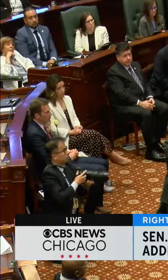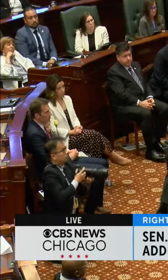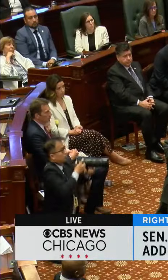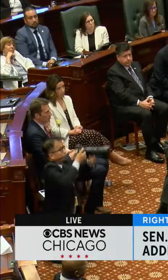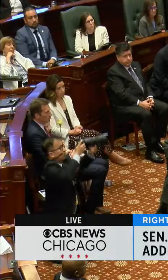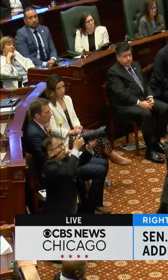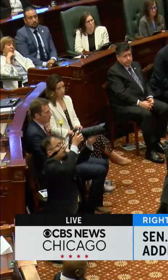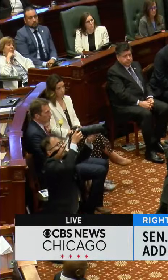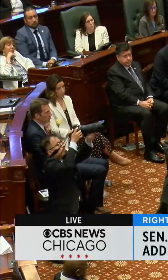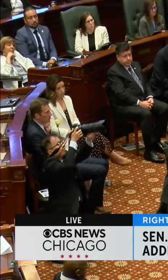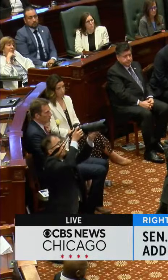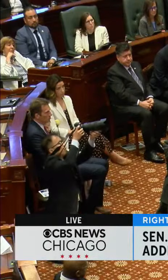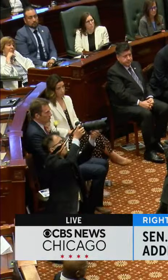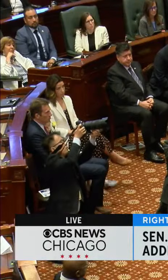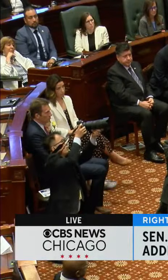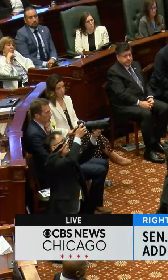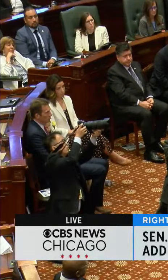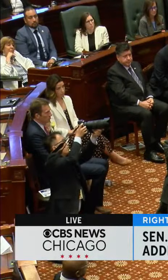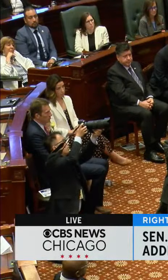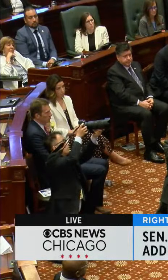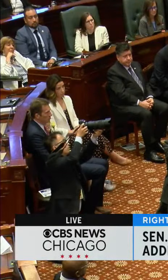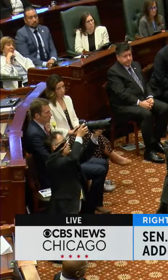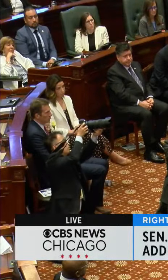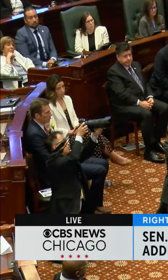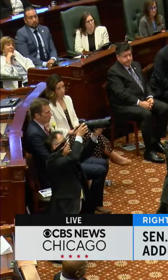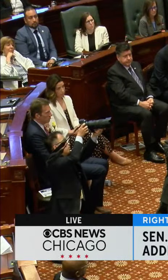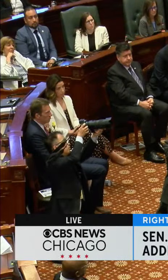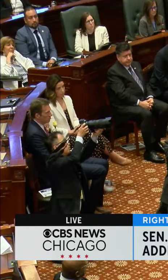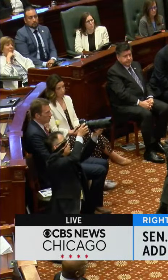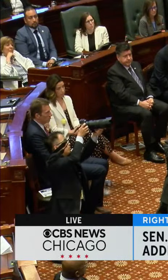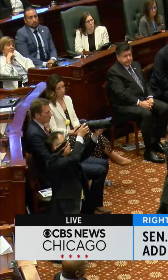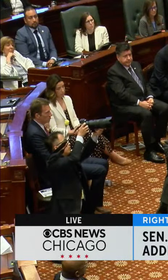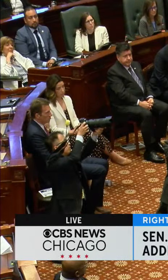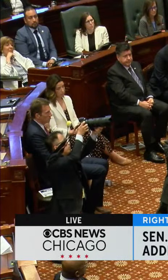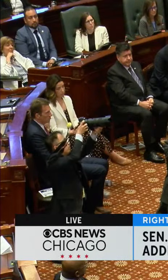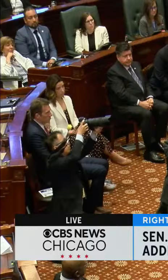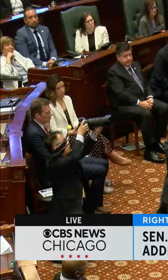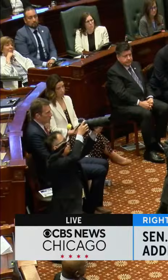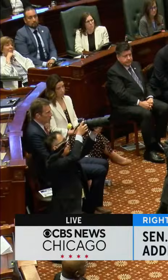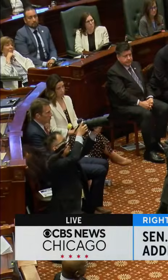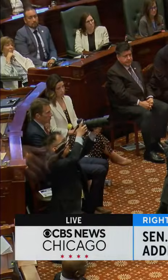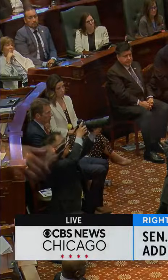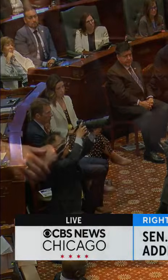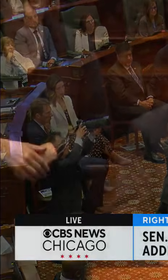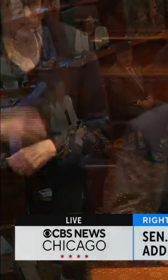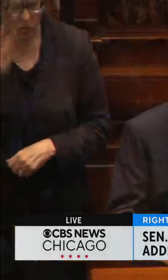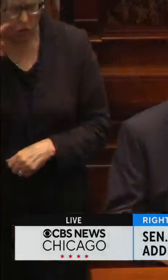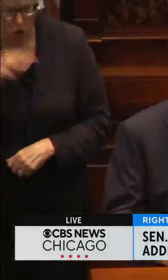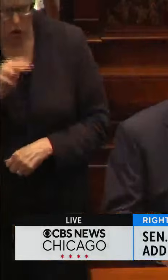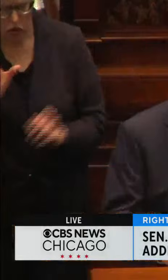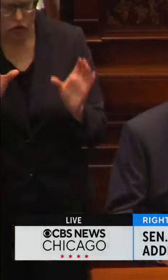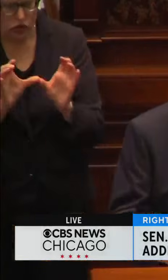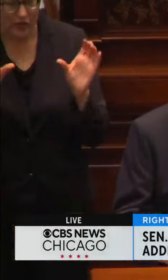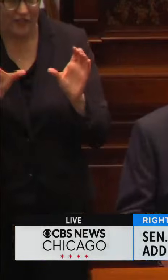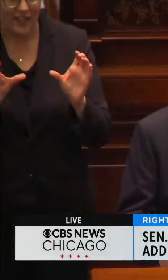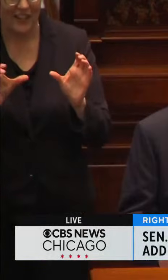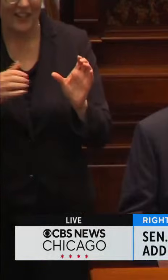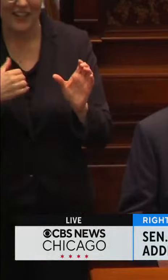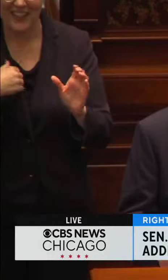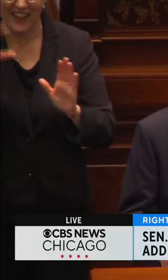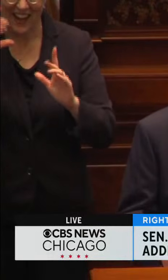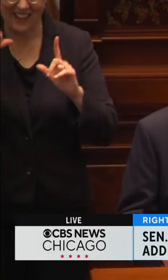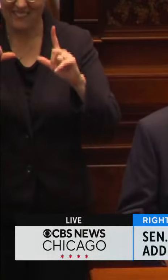become a naturalized citizen in the United States in 1935. And so I pulled out the certificate that had a photograph of